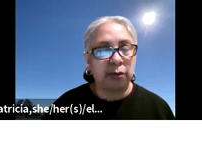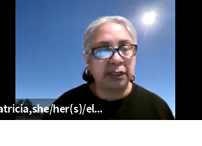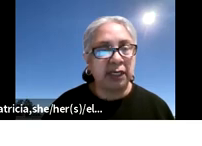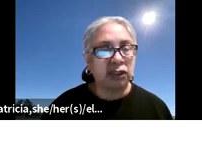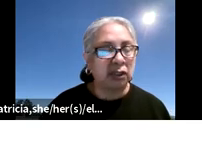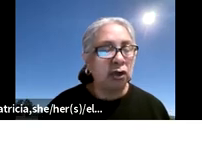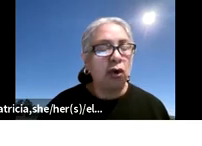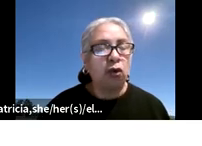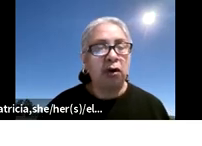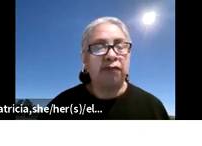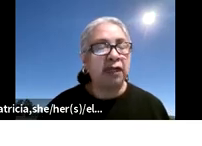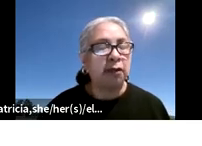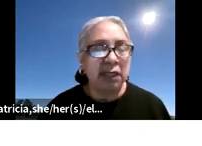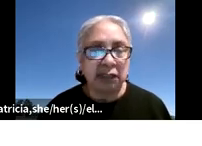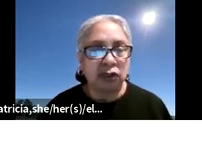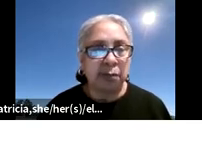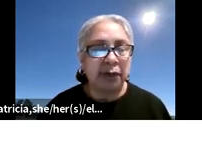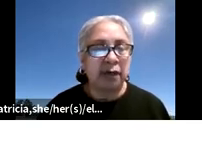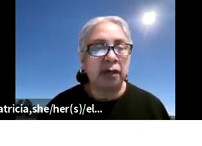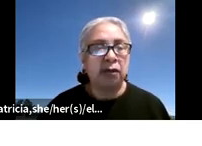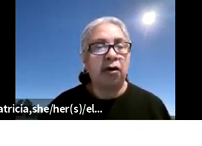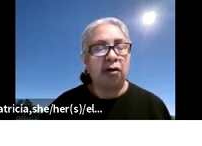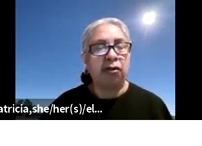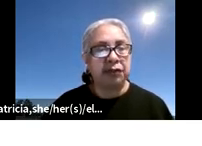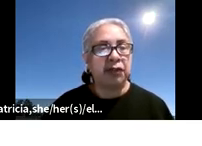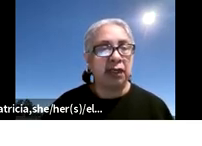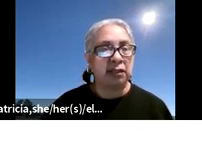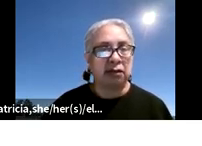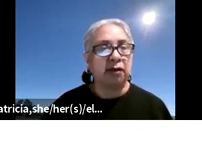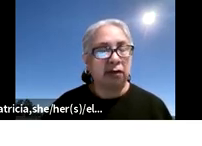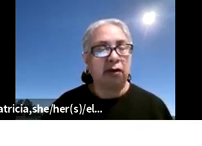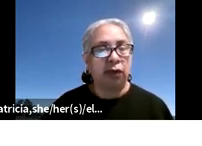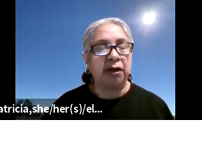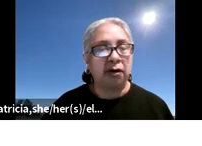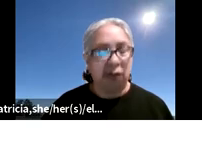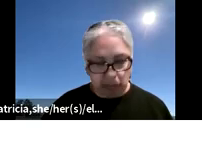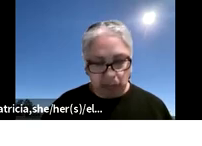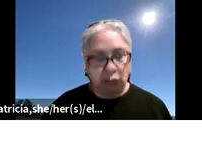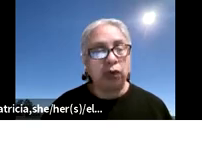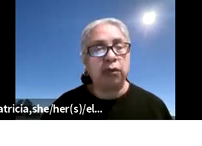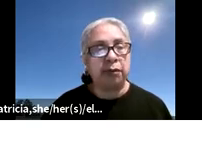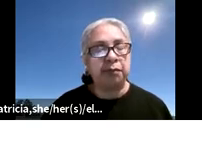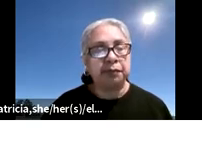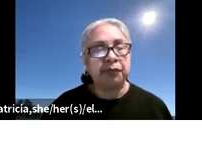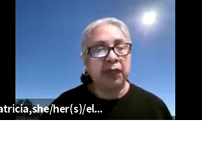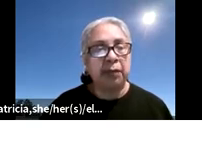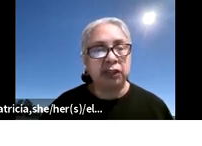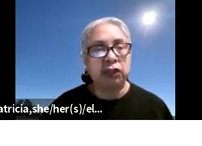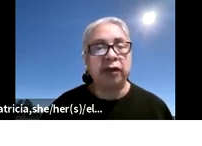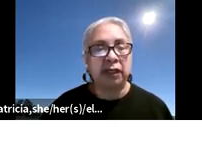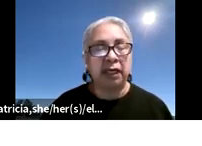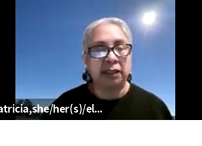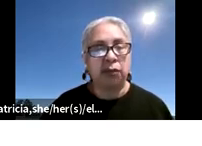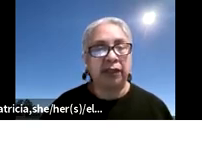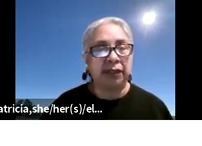language interpretation or a Vietnamese interpreter, all those things are what we would make